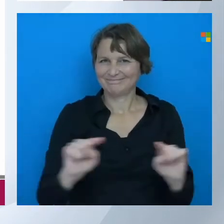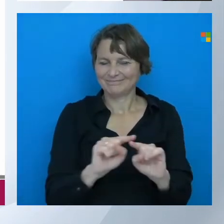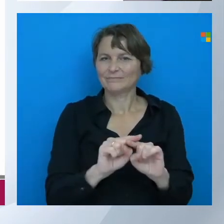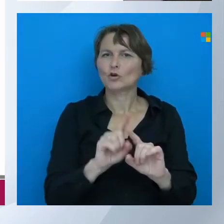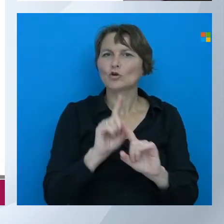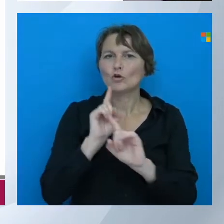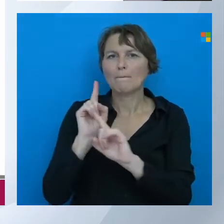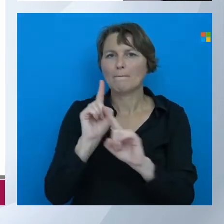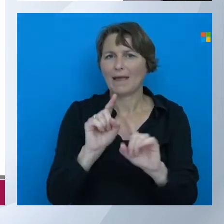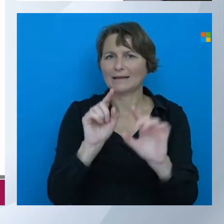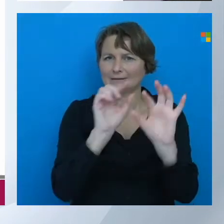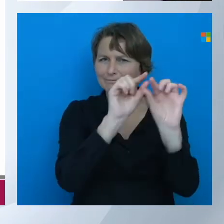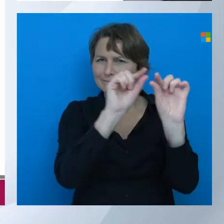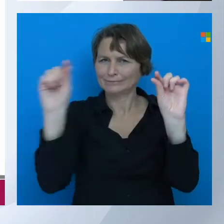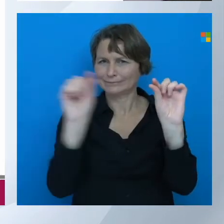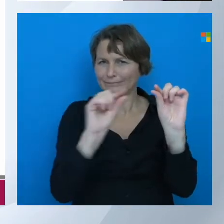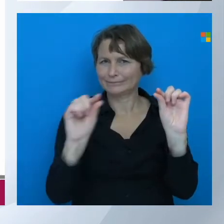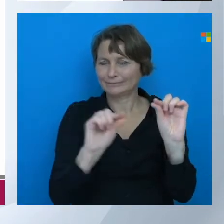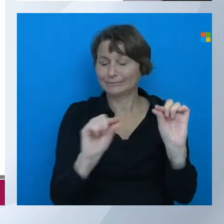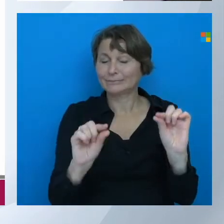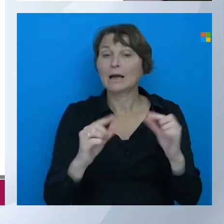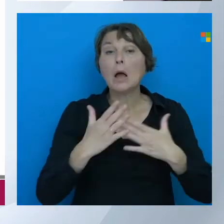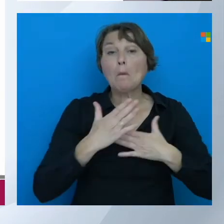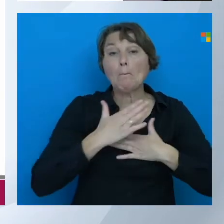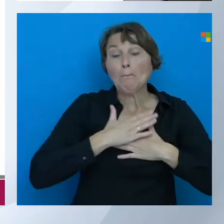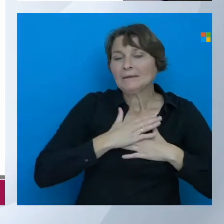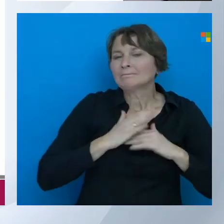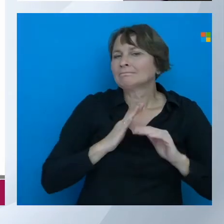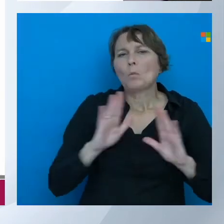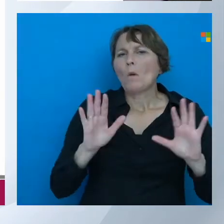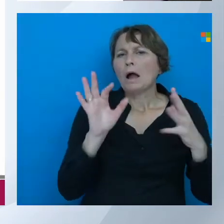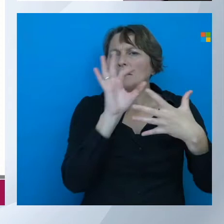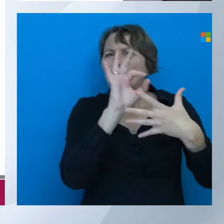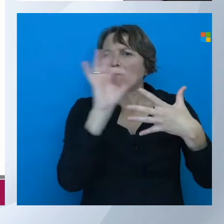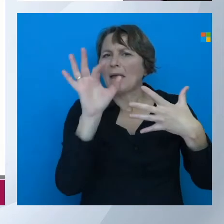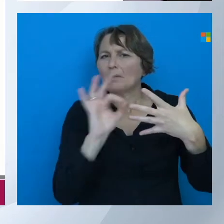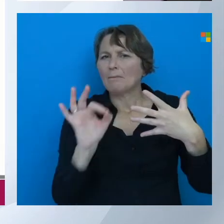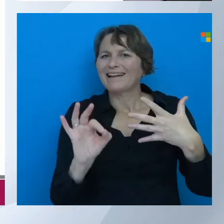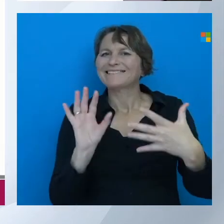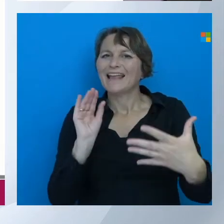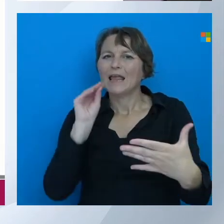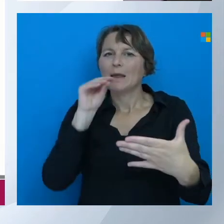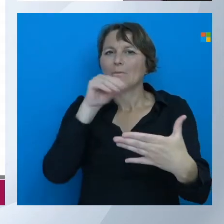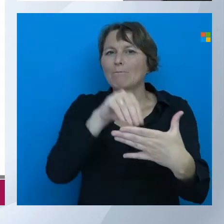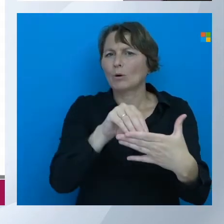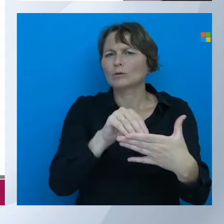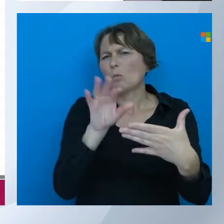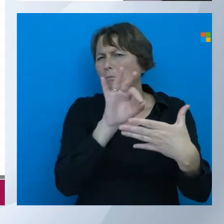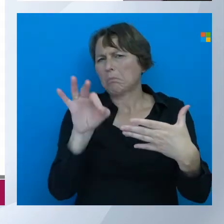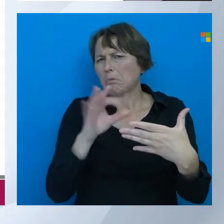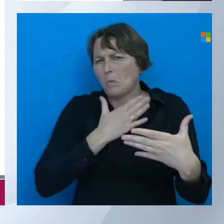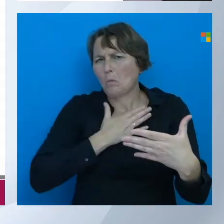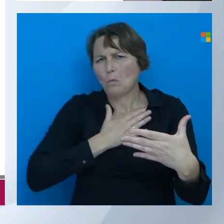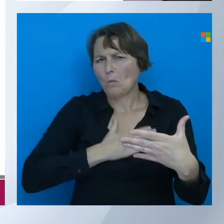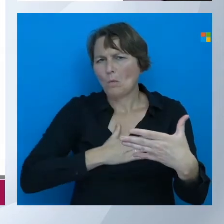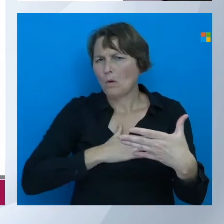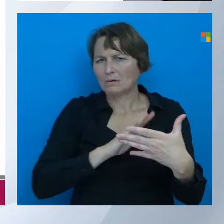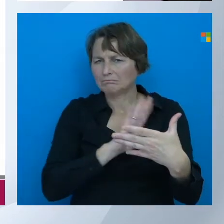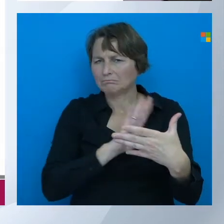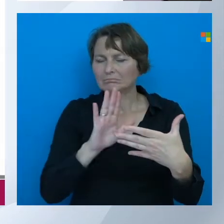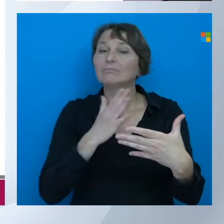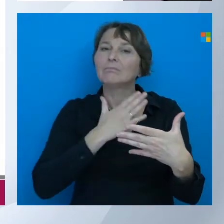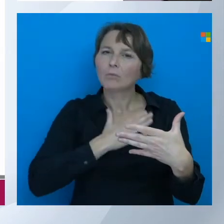to specify the parameters input file, so to speak, but I decided to build a